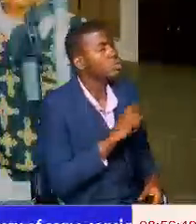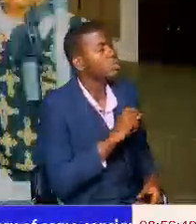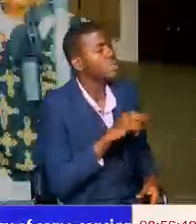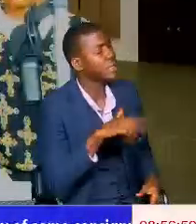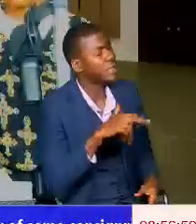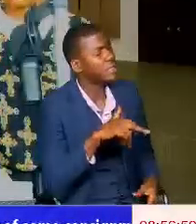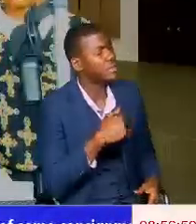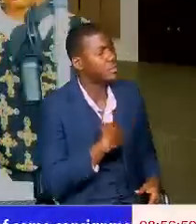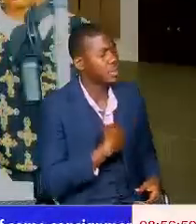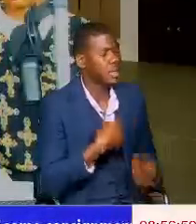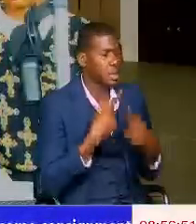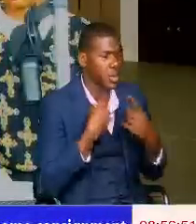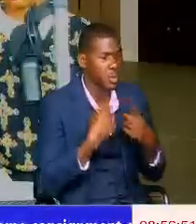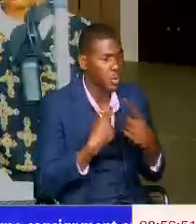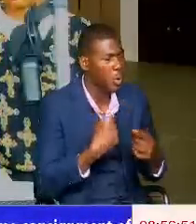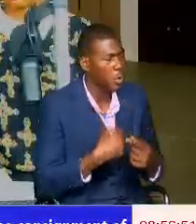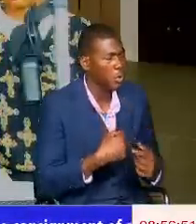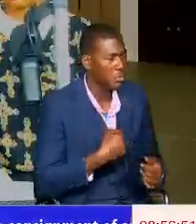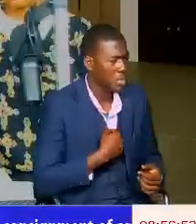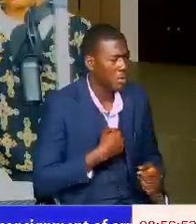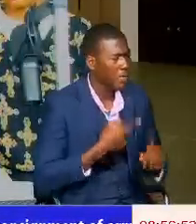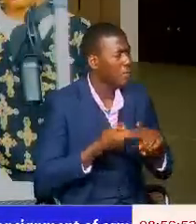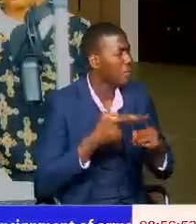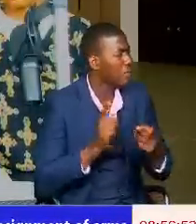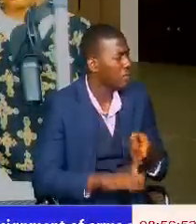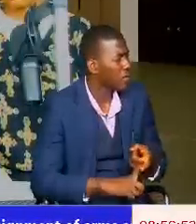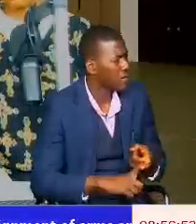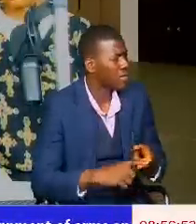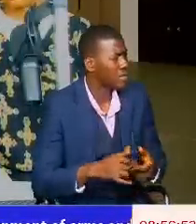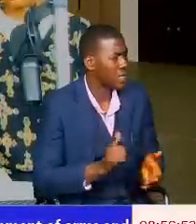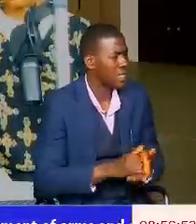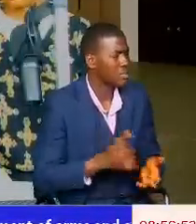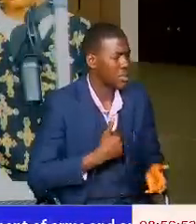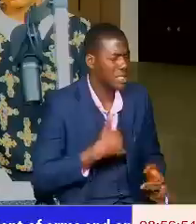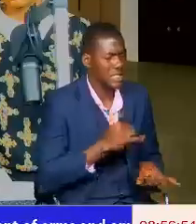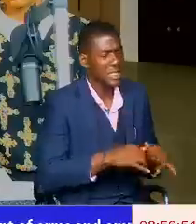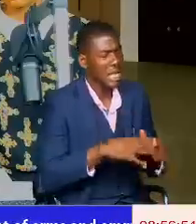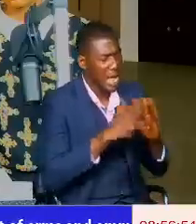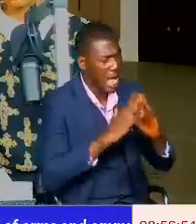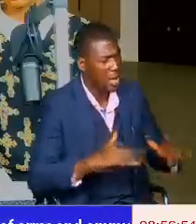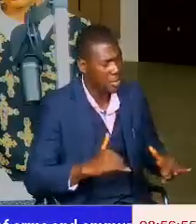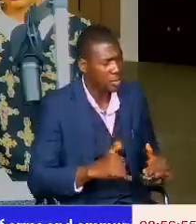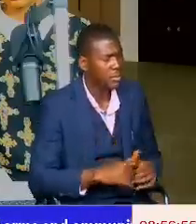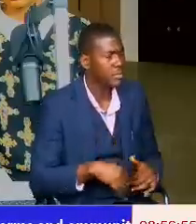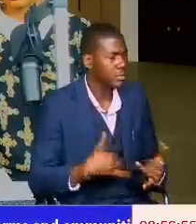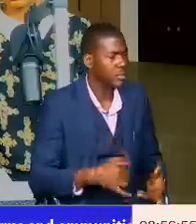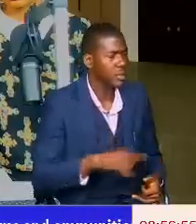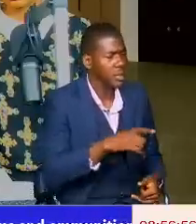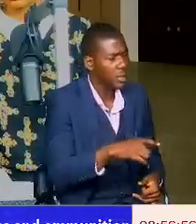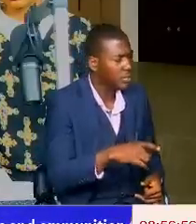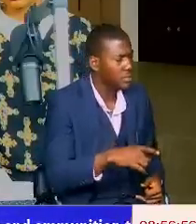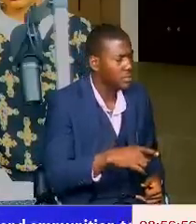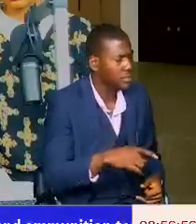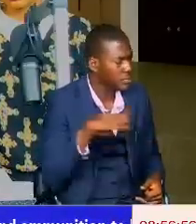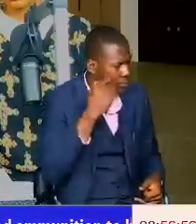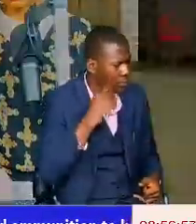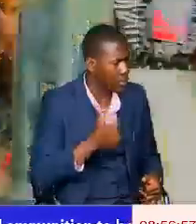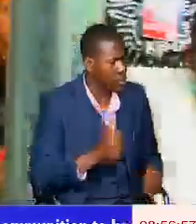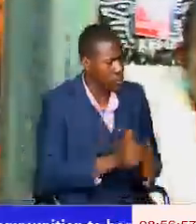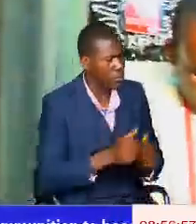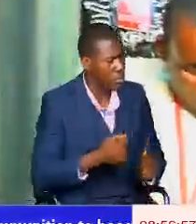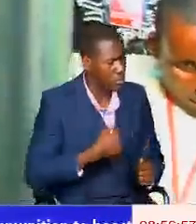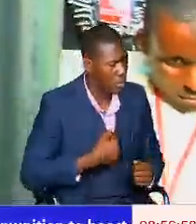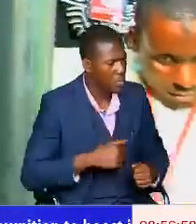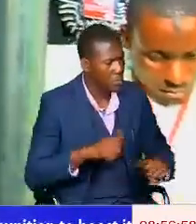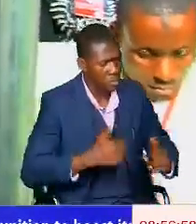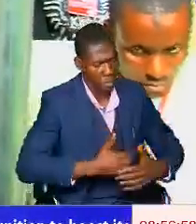talked to him to help me out that I'm tired of staying in the house. So he got me pregnant. Then I told my dad that I